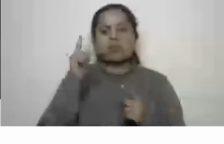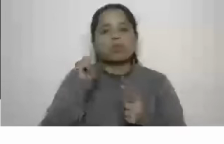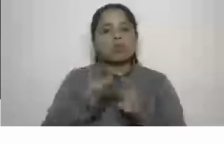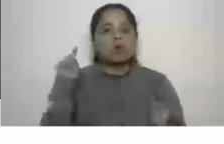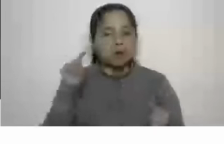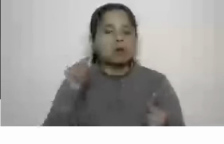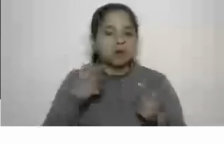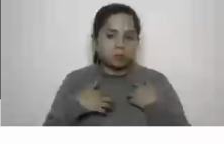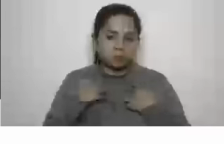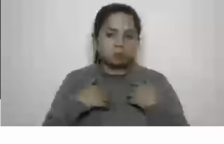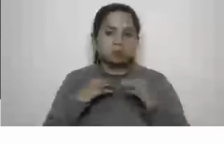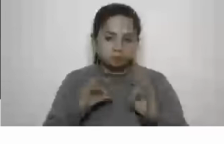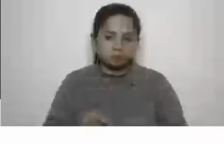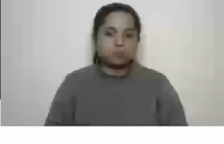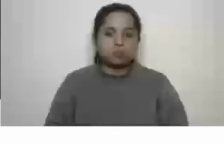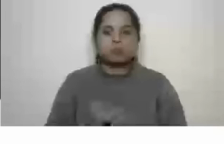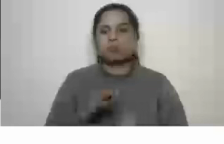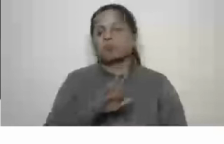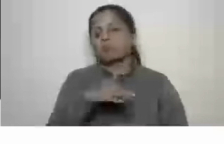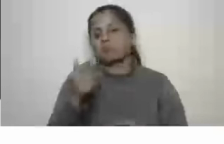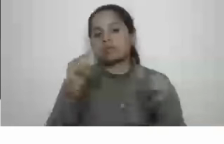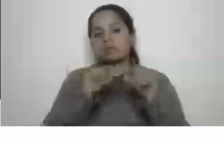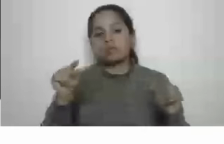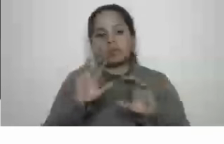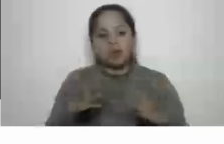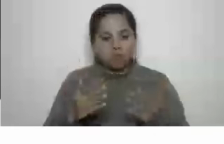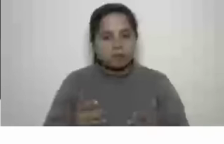interesting. And here we have another sentence.